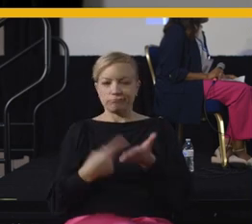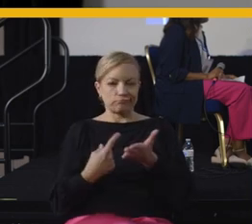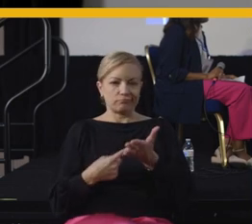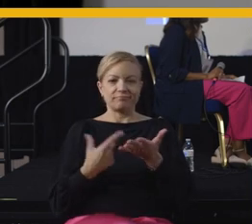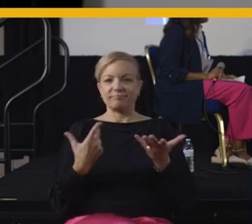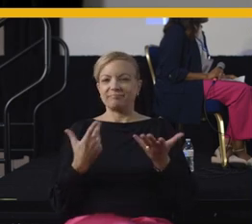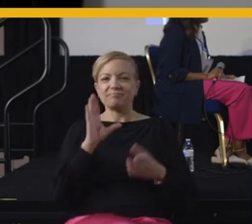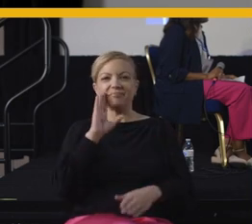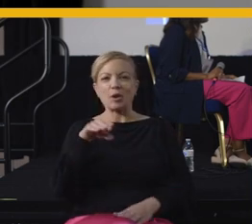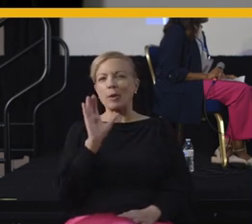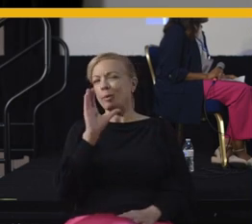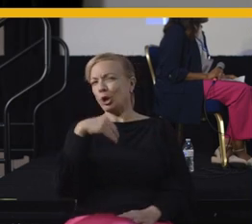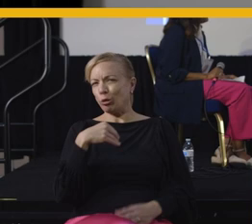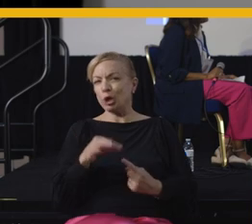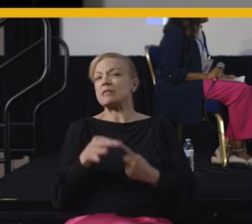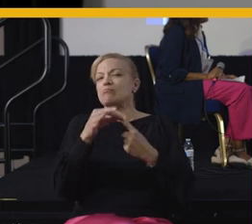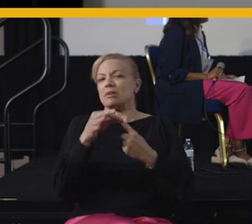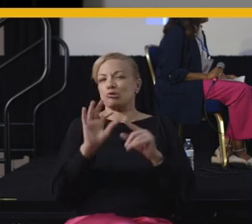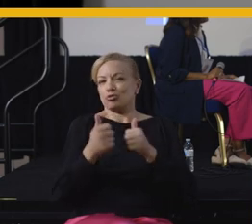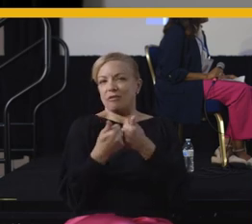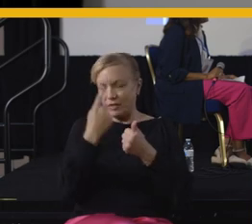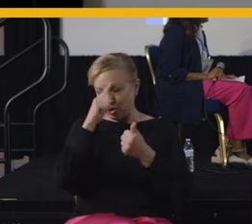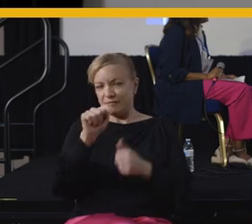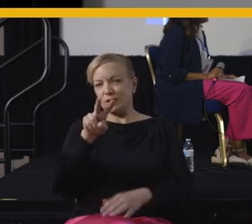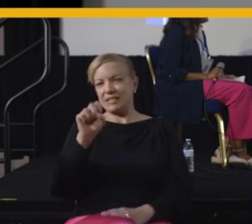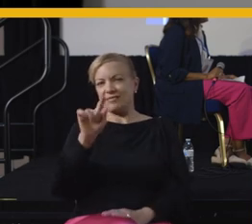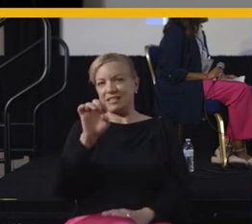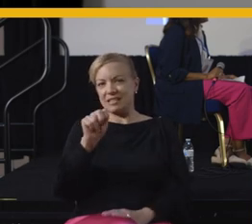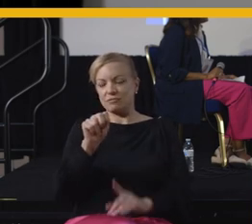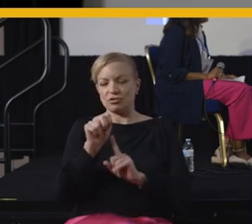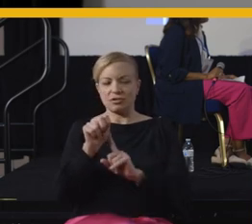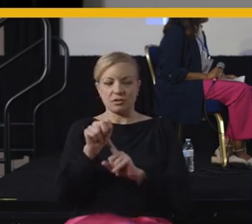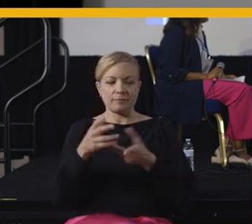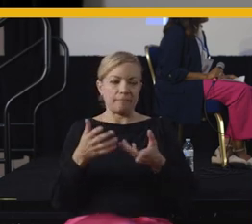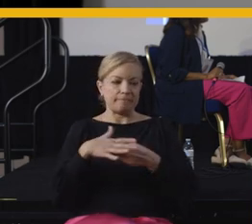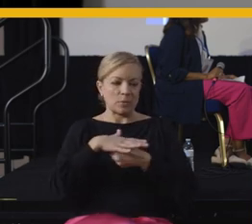there are peculiar challenges sometimes for a station where you have